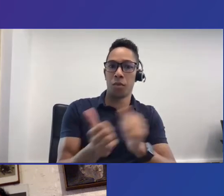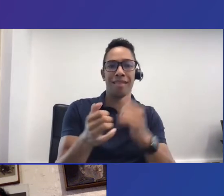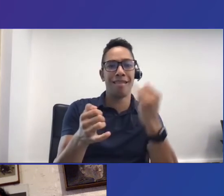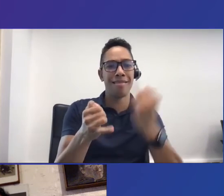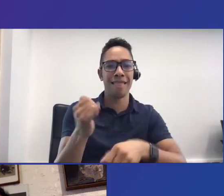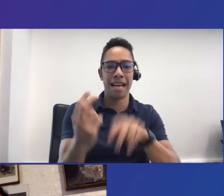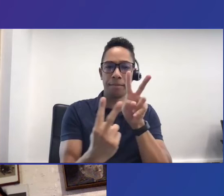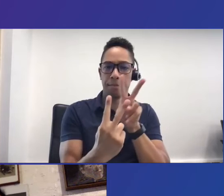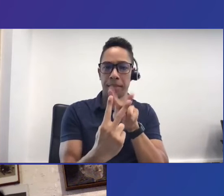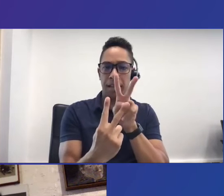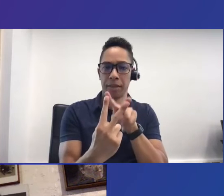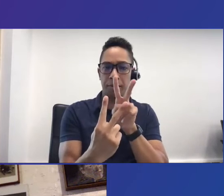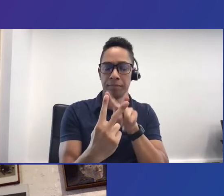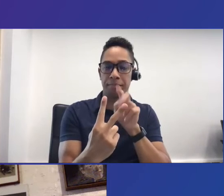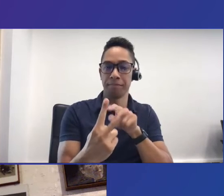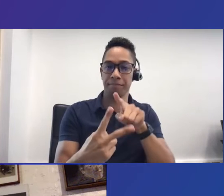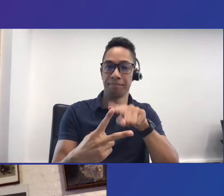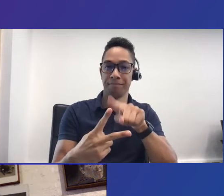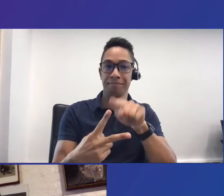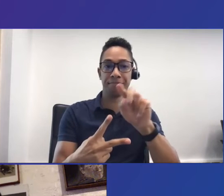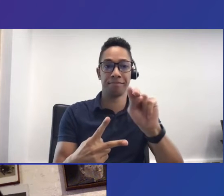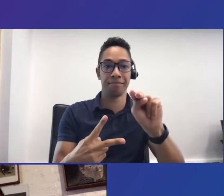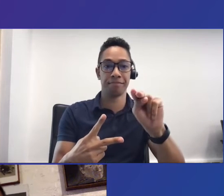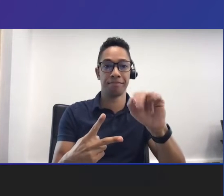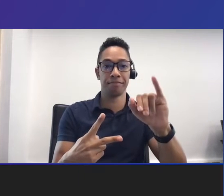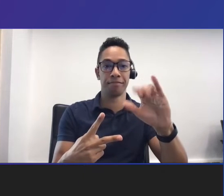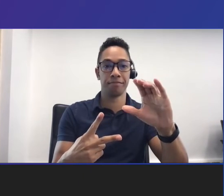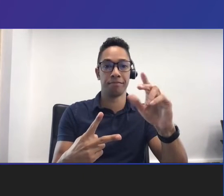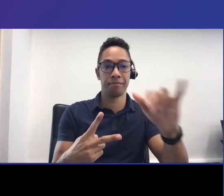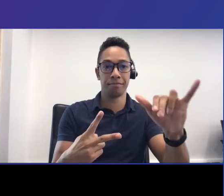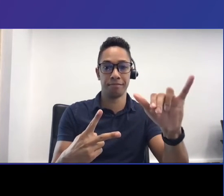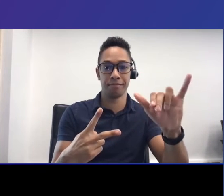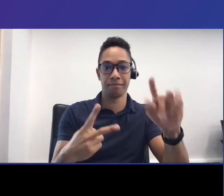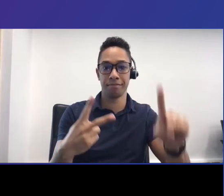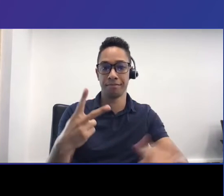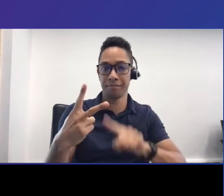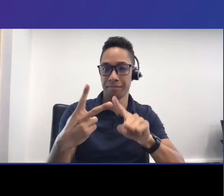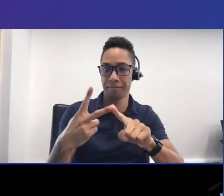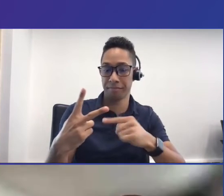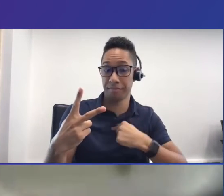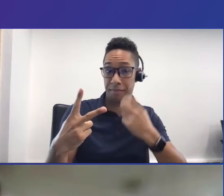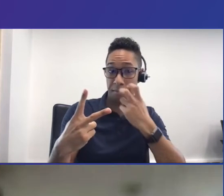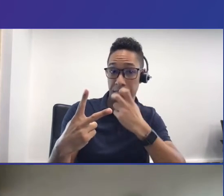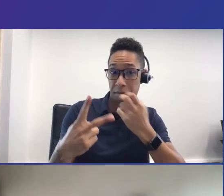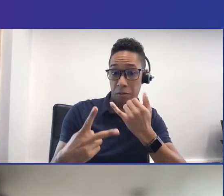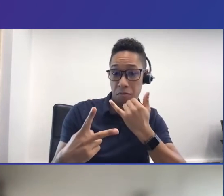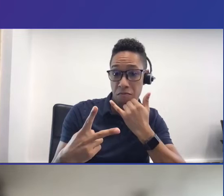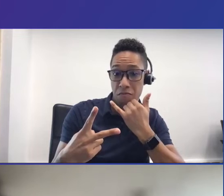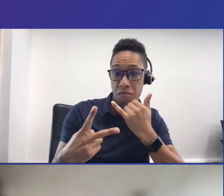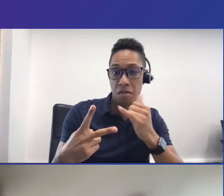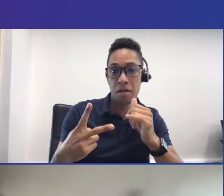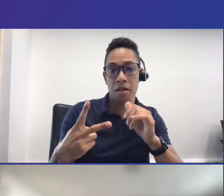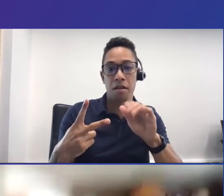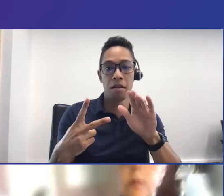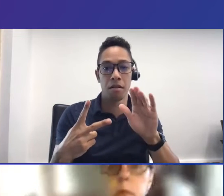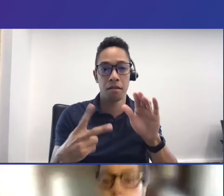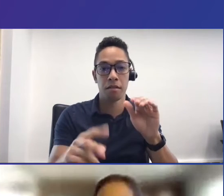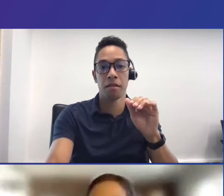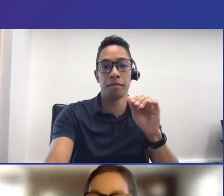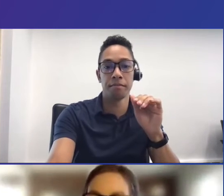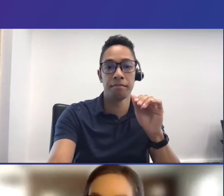have Nikki, and I'm sorry if I'm saying your last name incorrectly, Nikki Perezo.